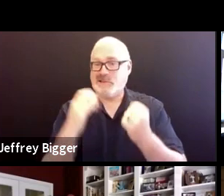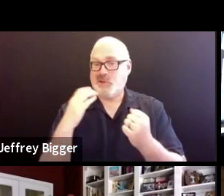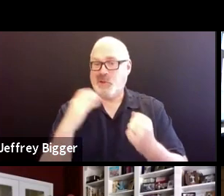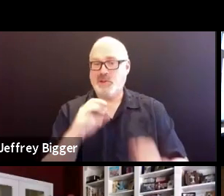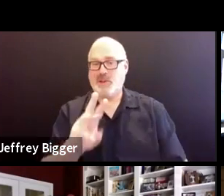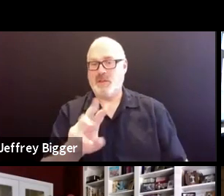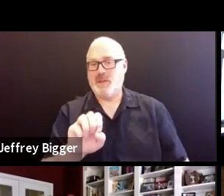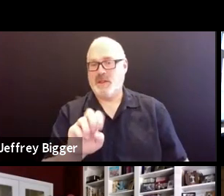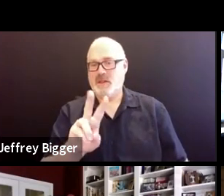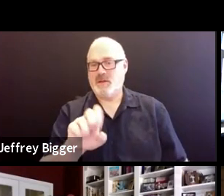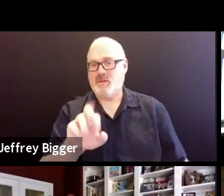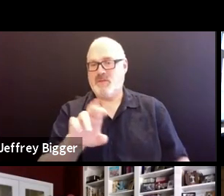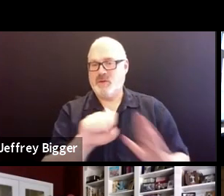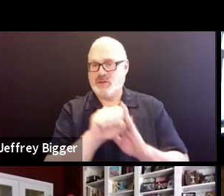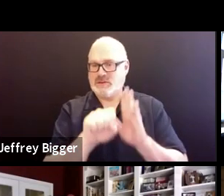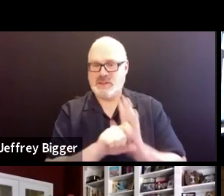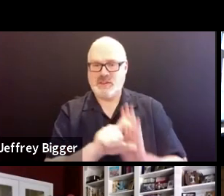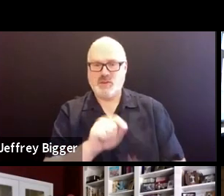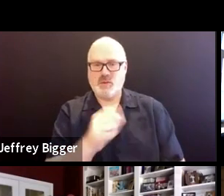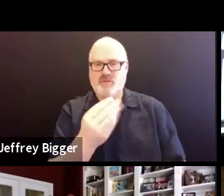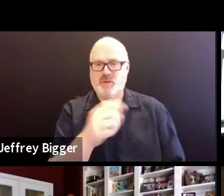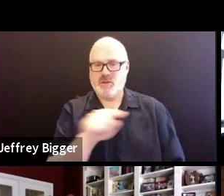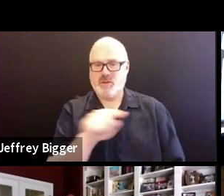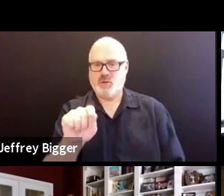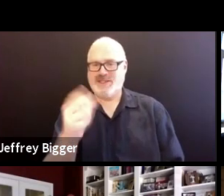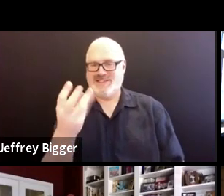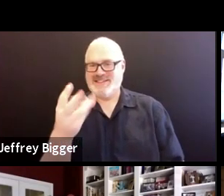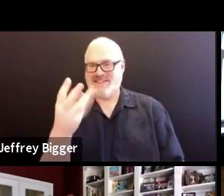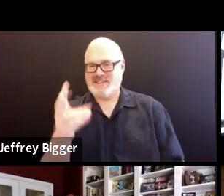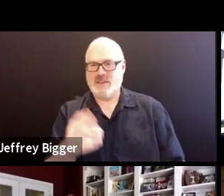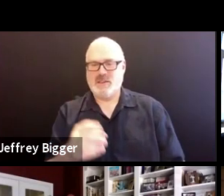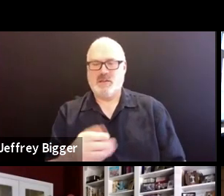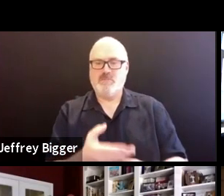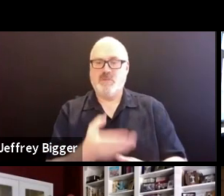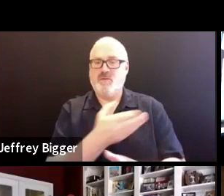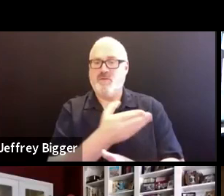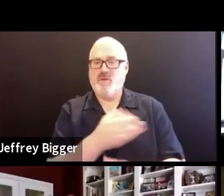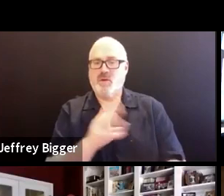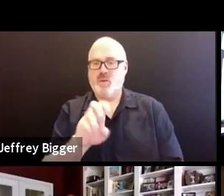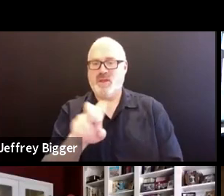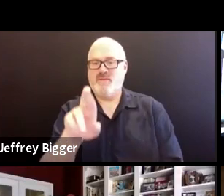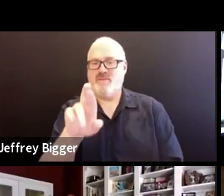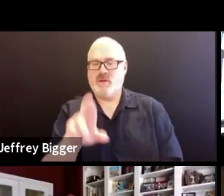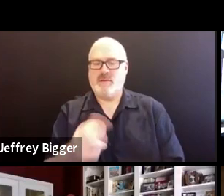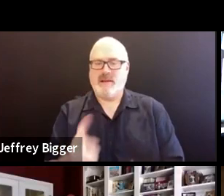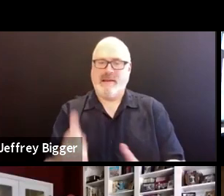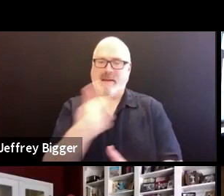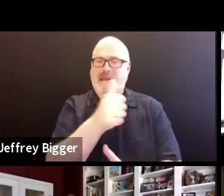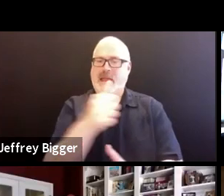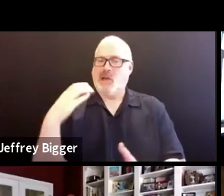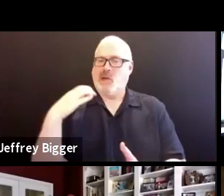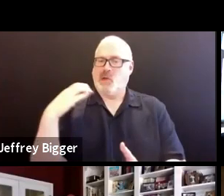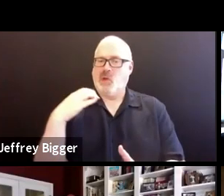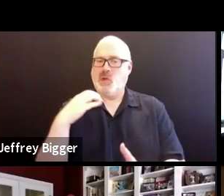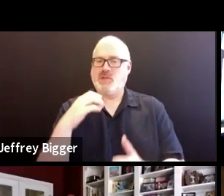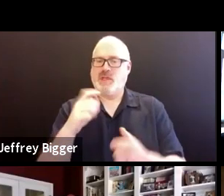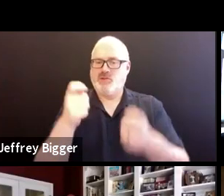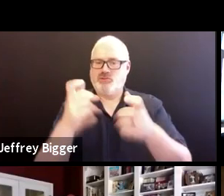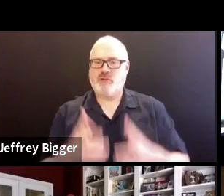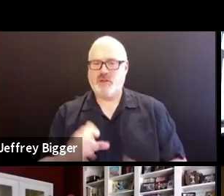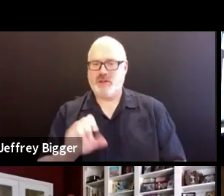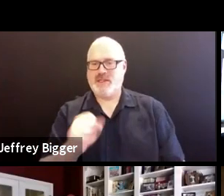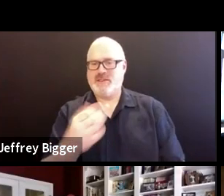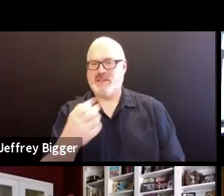was an assistant coach at Weber State from 2014 to 2016. Before Weber State, he was the head coach and athletic director at Sheridan